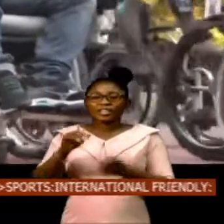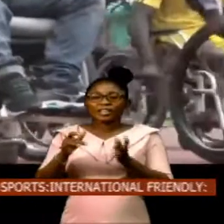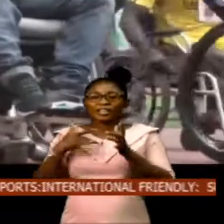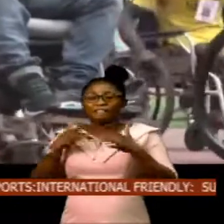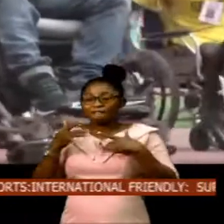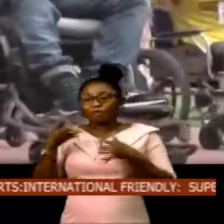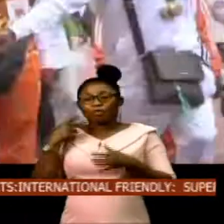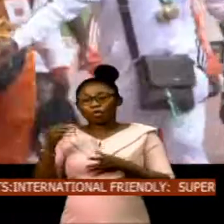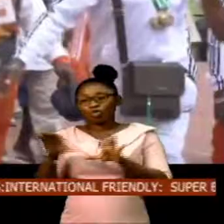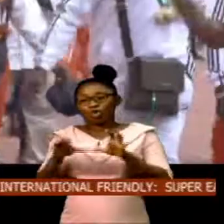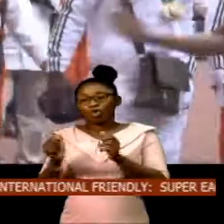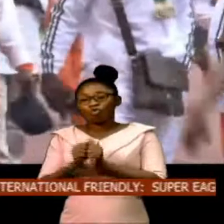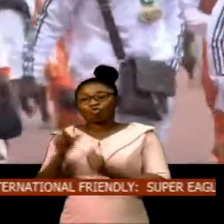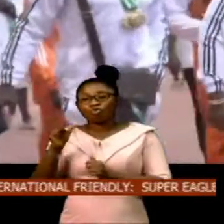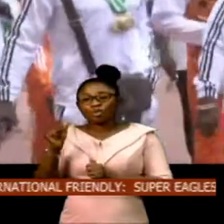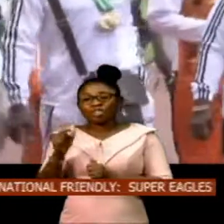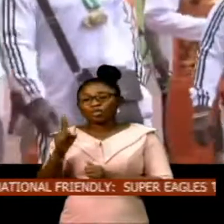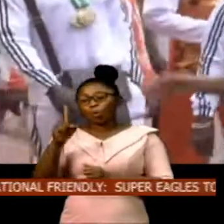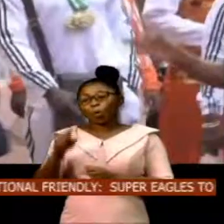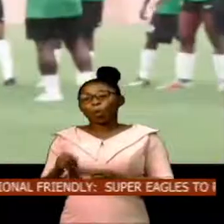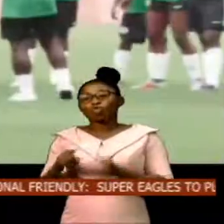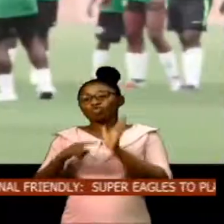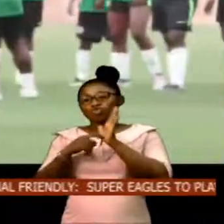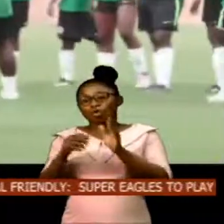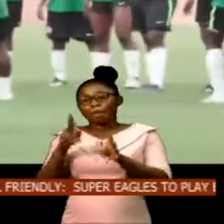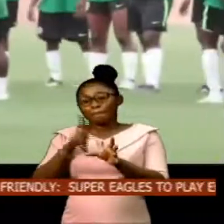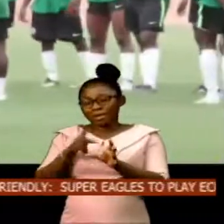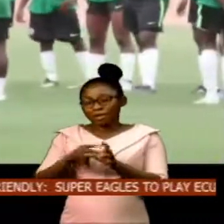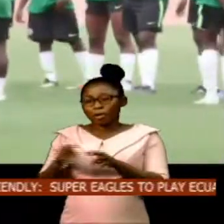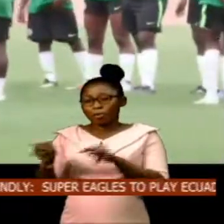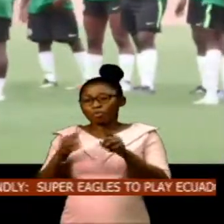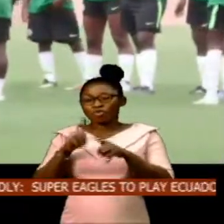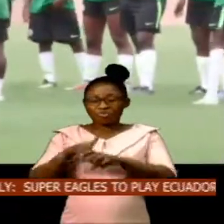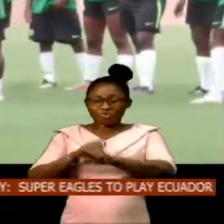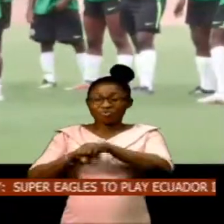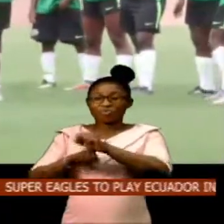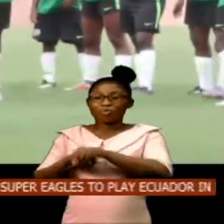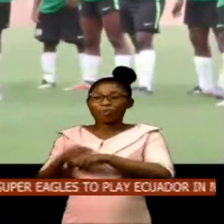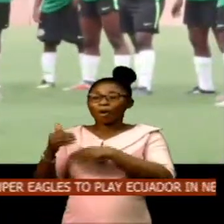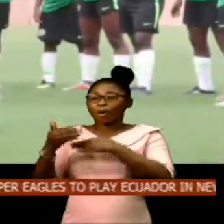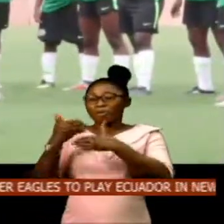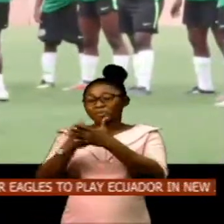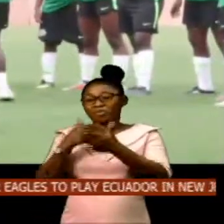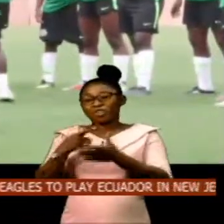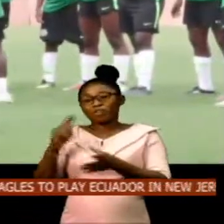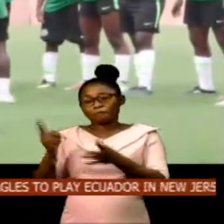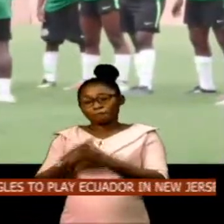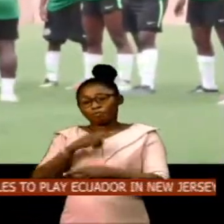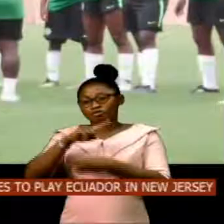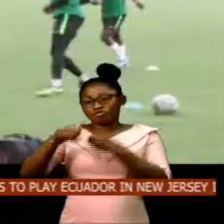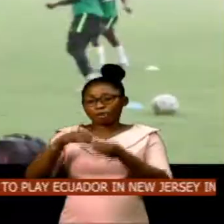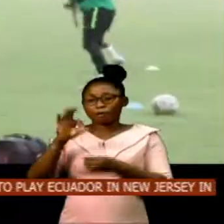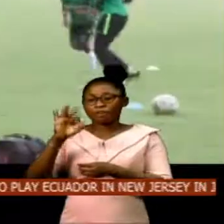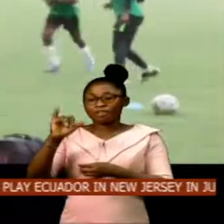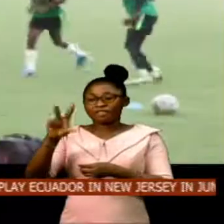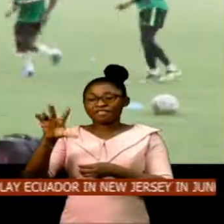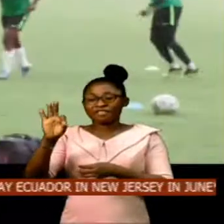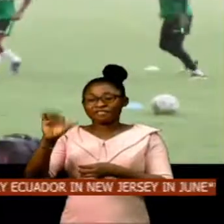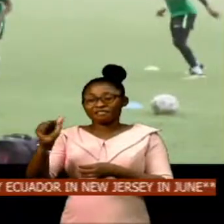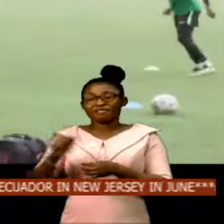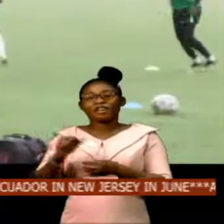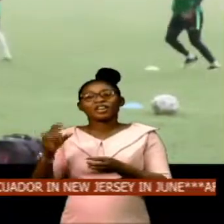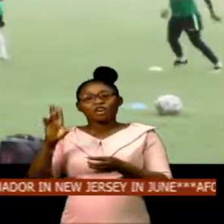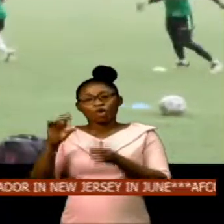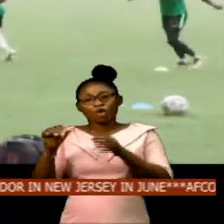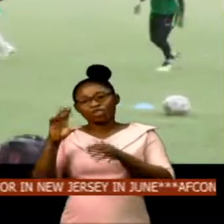week-long event, with 21 states participating. Moving on to football, ahead of the third round of the FIFA Under-17 Women's